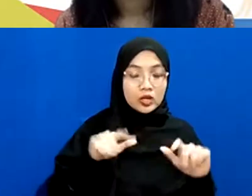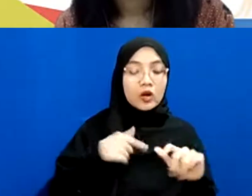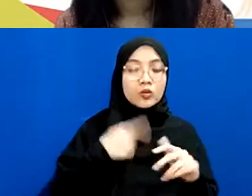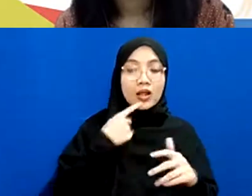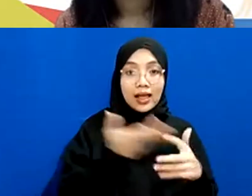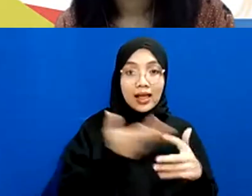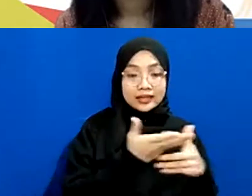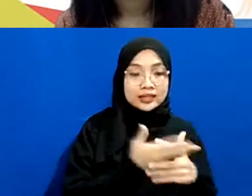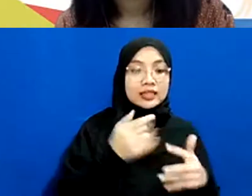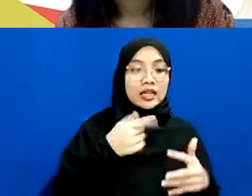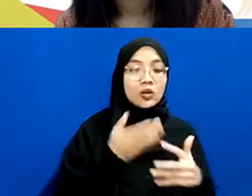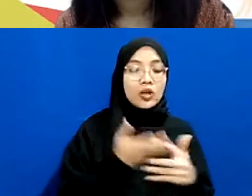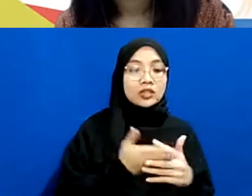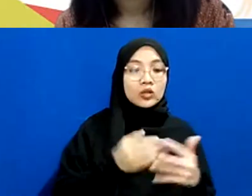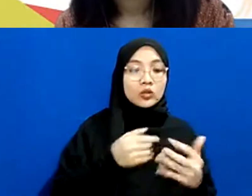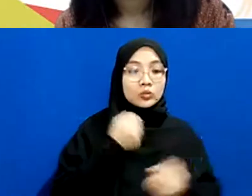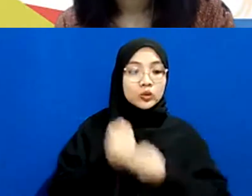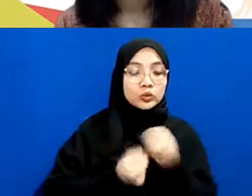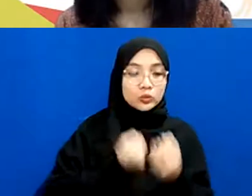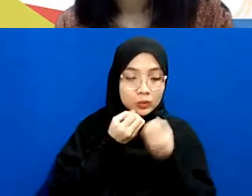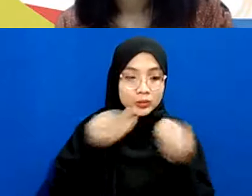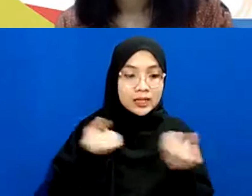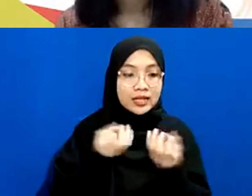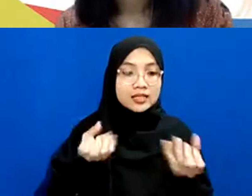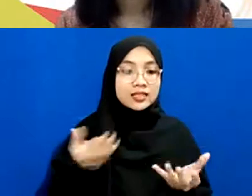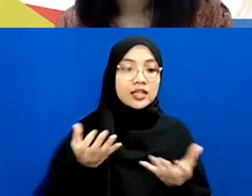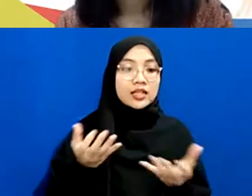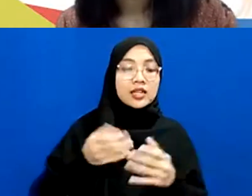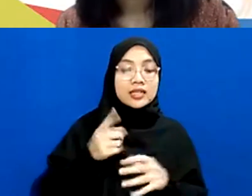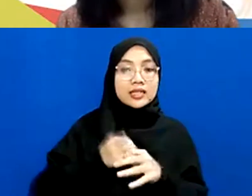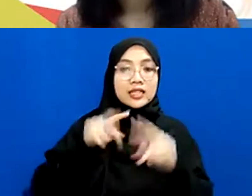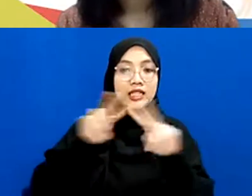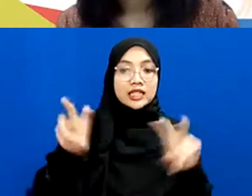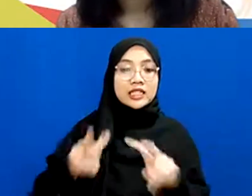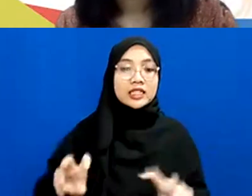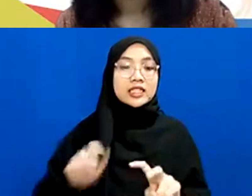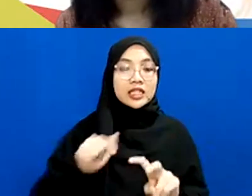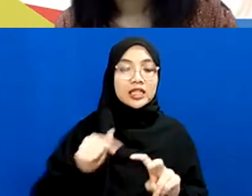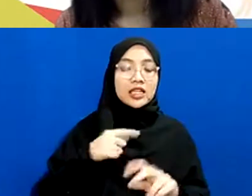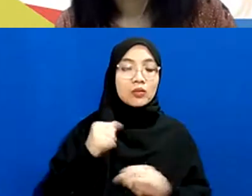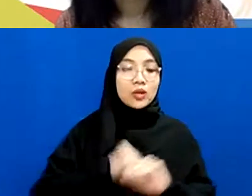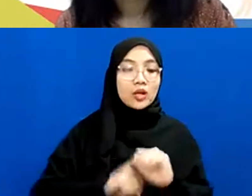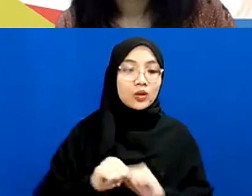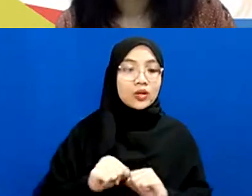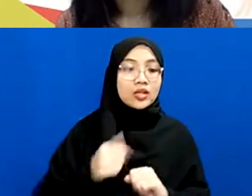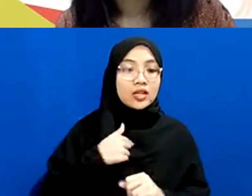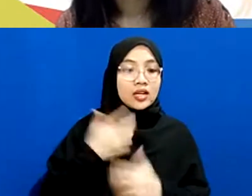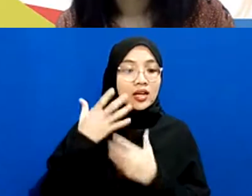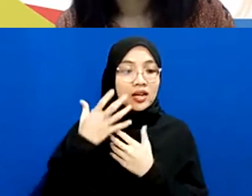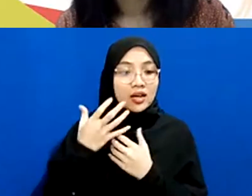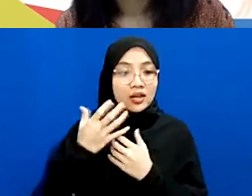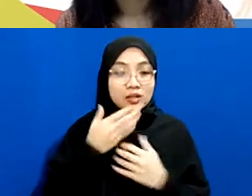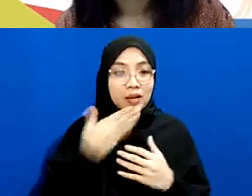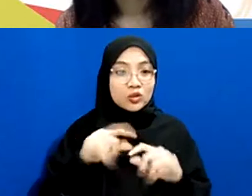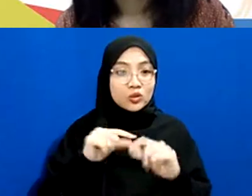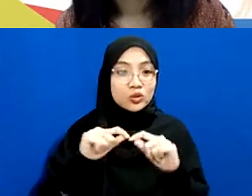explain about the core of our research. And I would like to say thank you for my group, especially for Sister